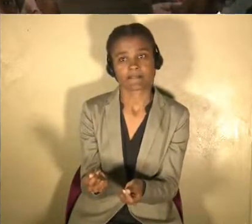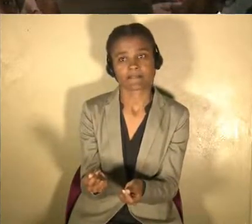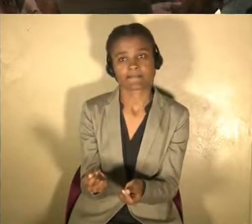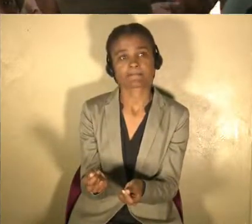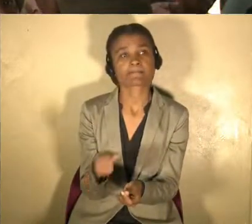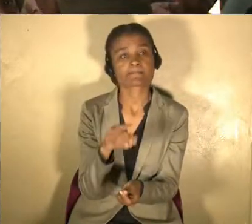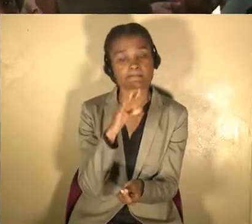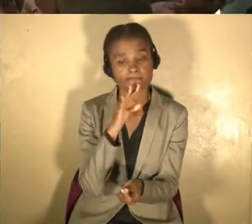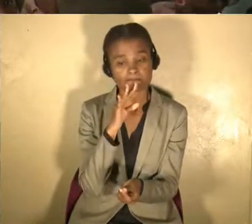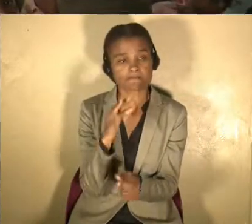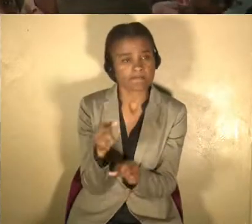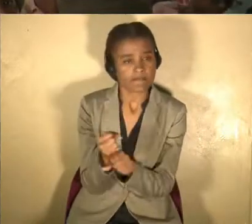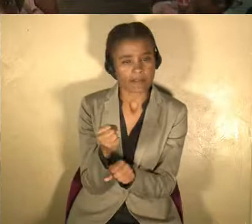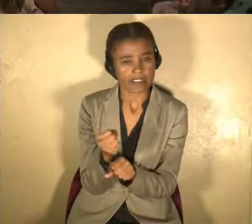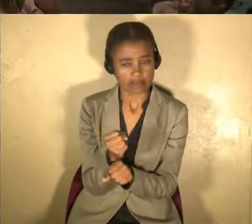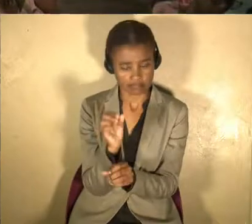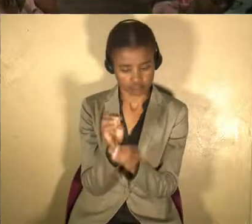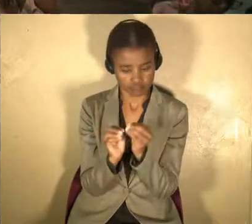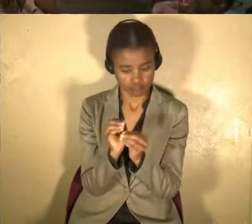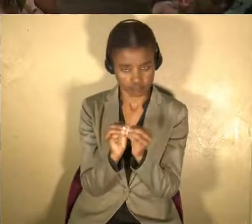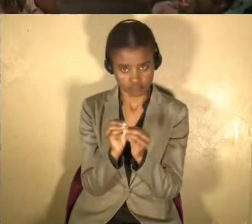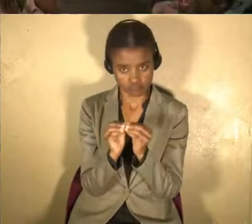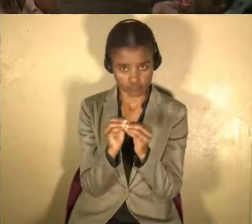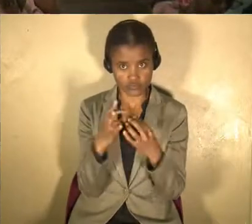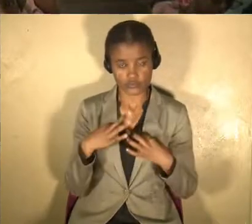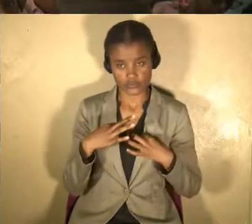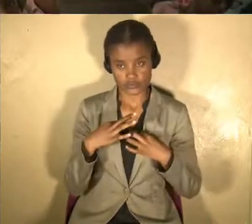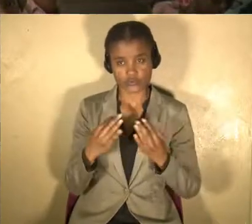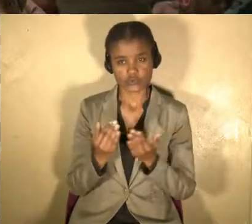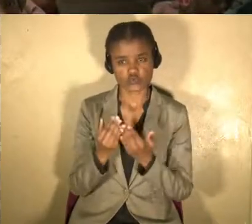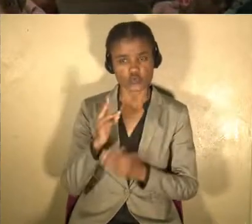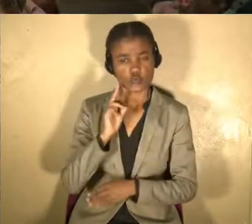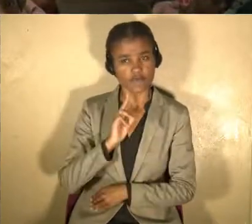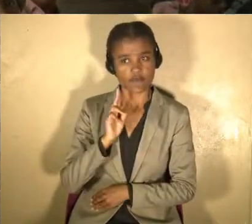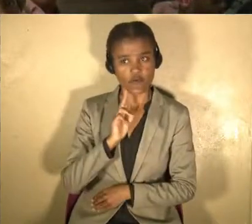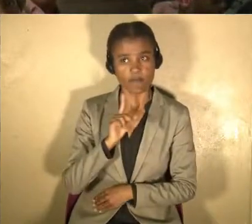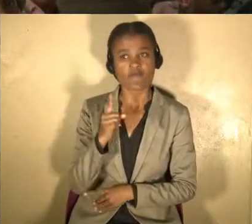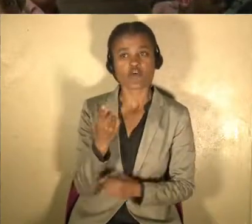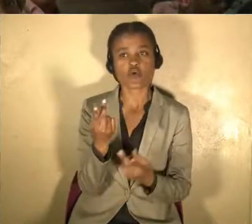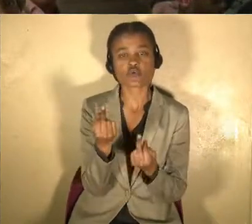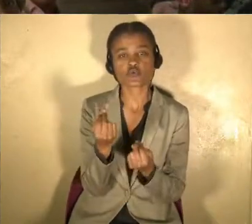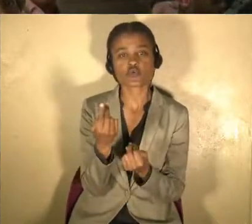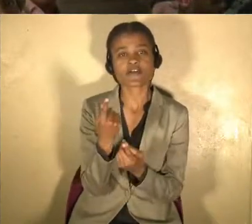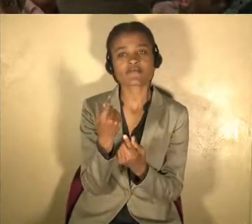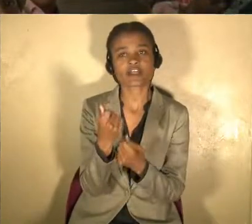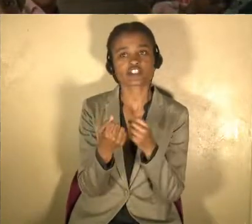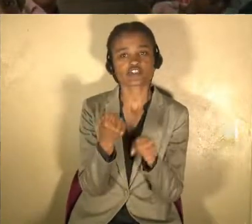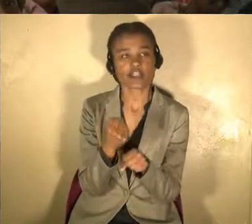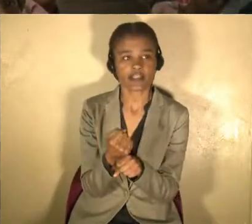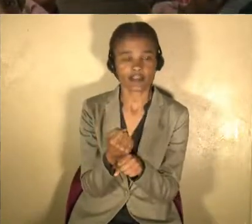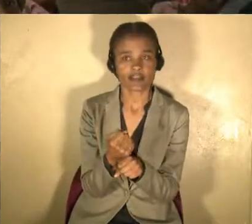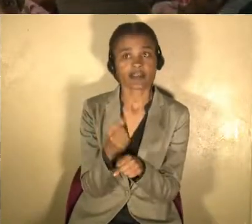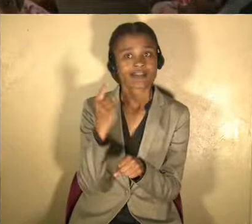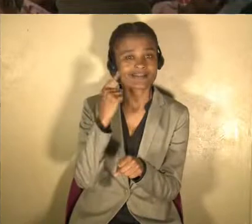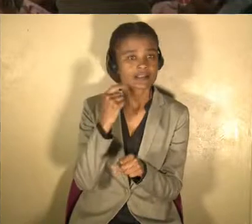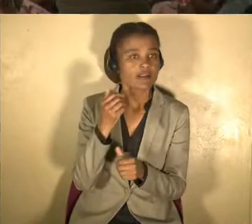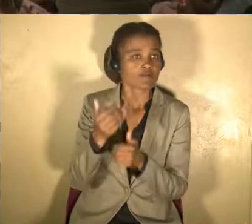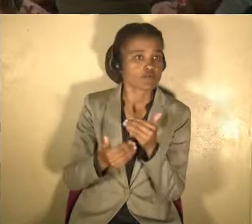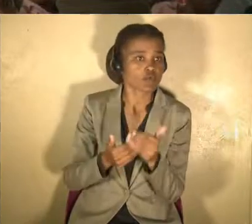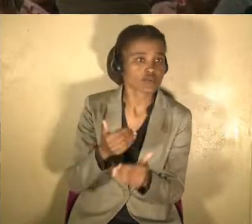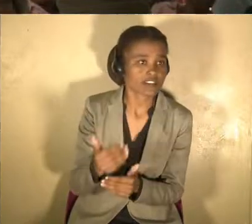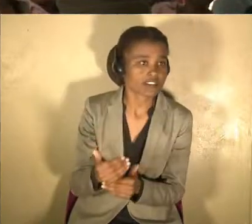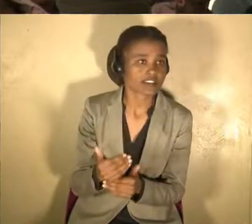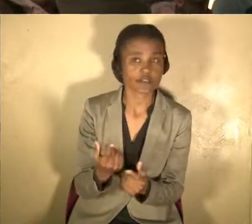school uniform for the new financial year? So I know to say they are preparing SCM processes whereby it might go on